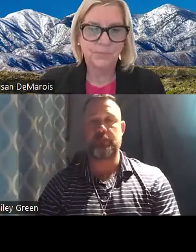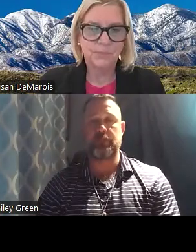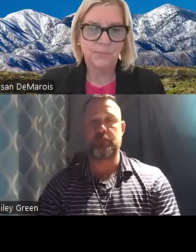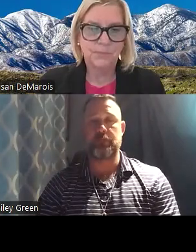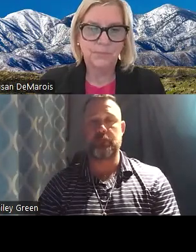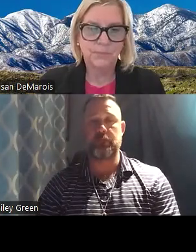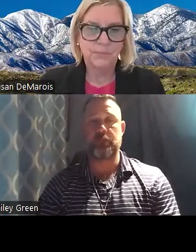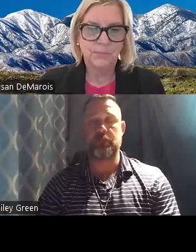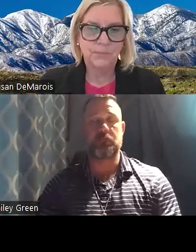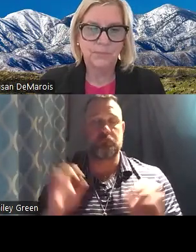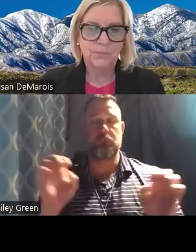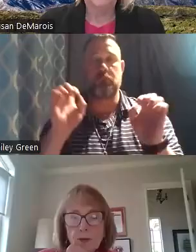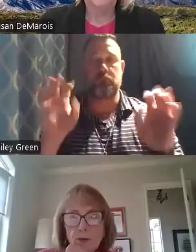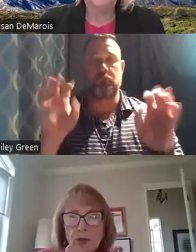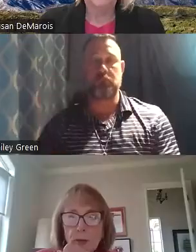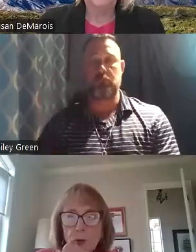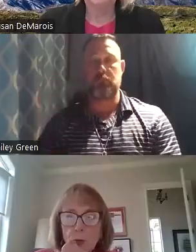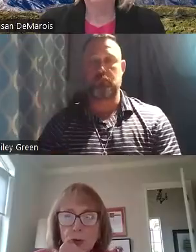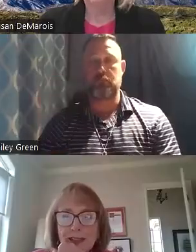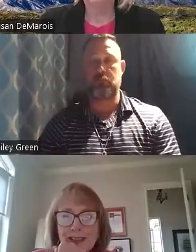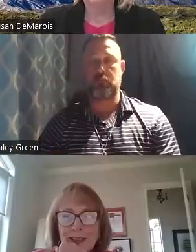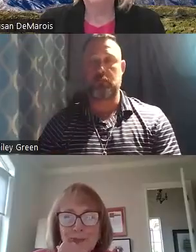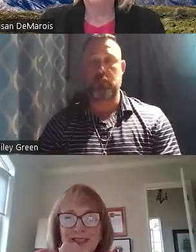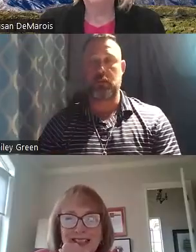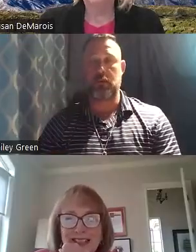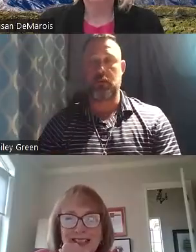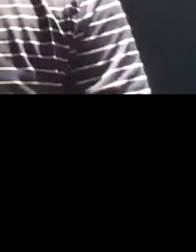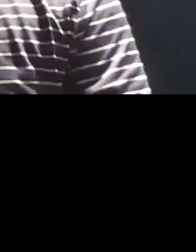Anyone have questions about all the phenomenal work at